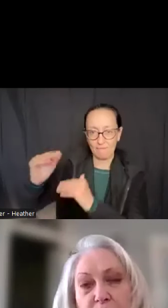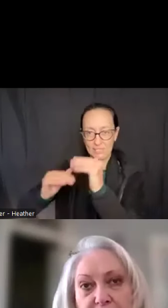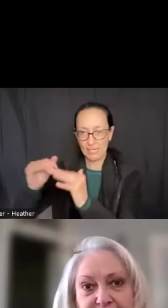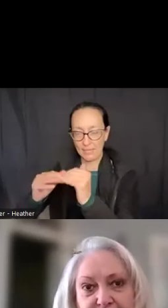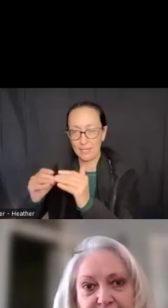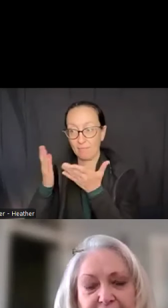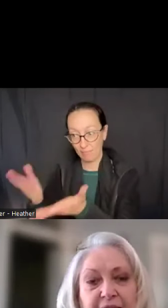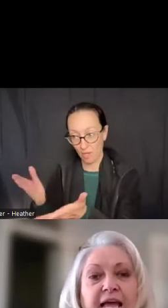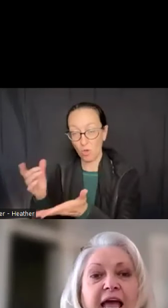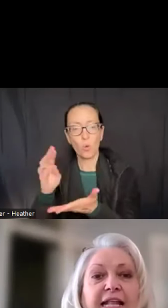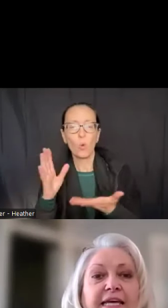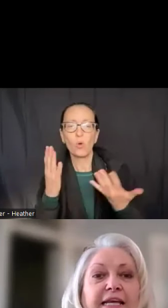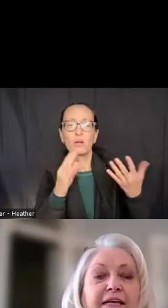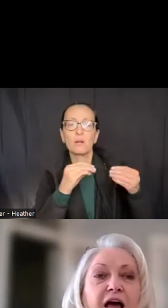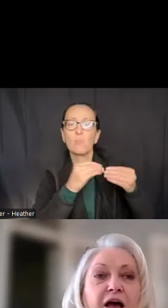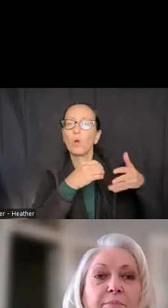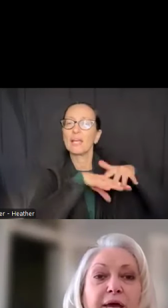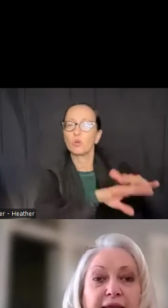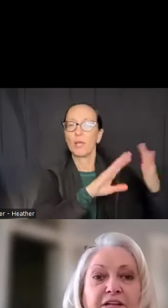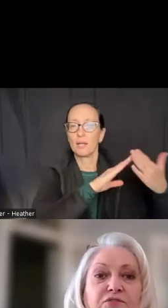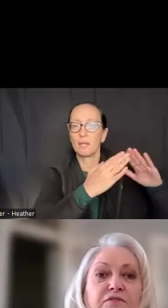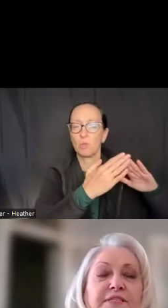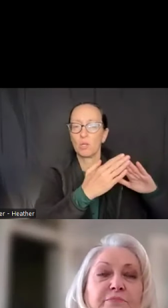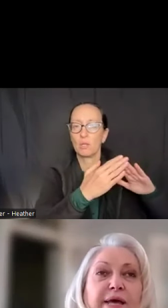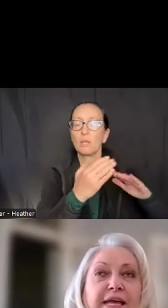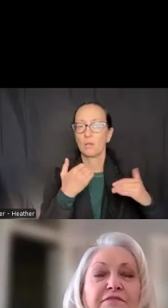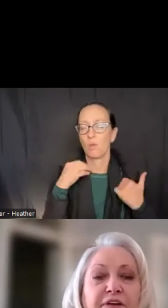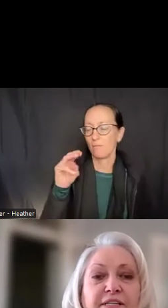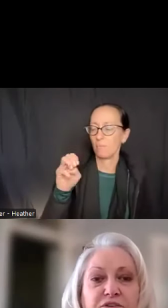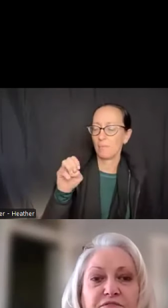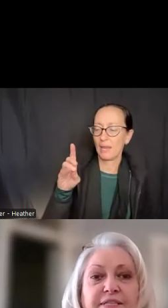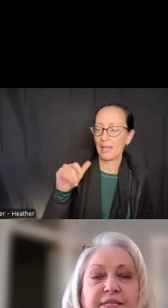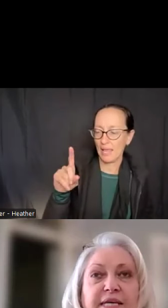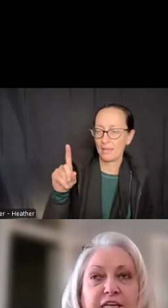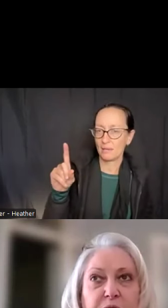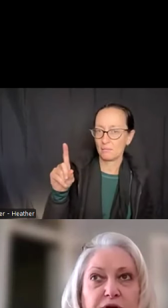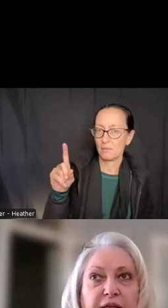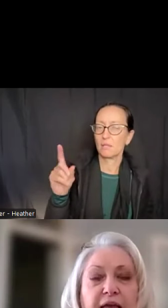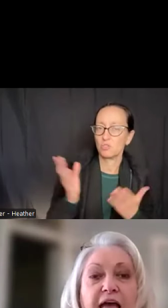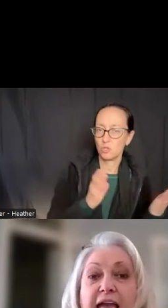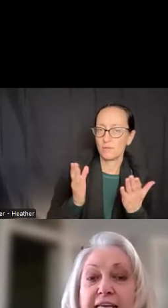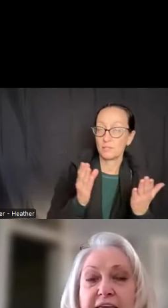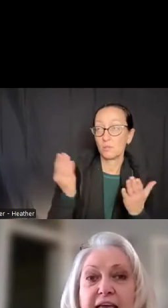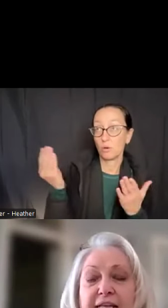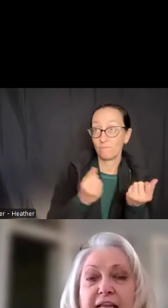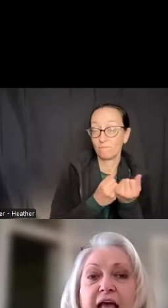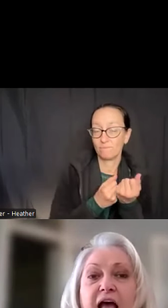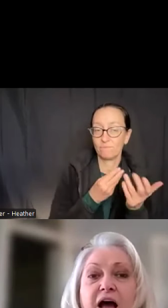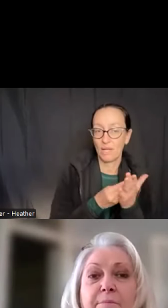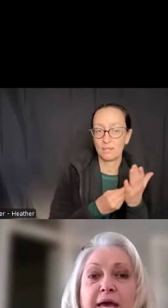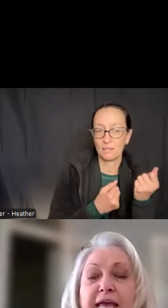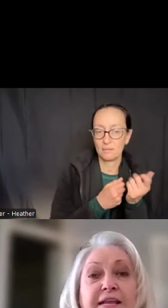in a community setting and getting Medicaid services or Medicaid funded services in the community. And